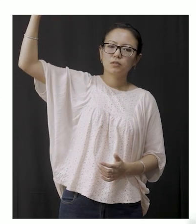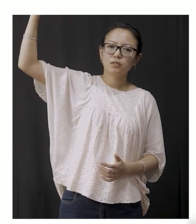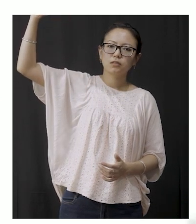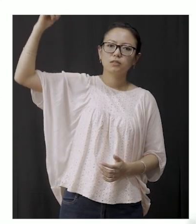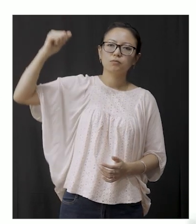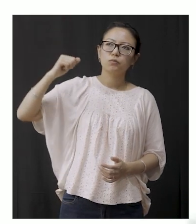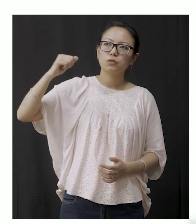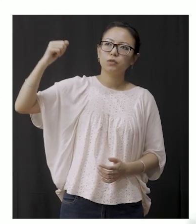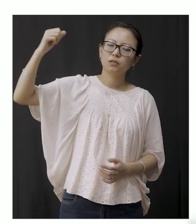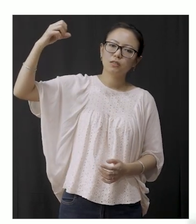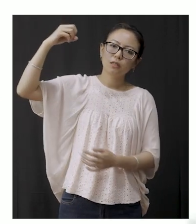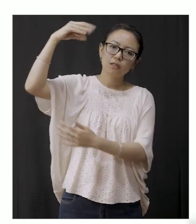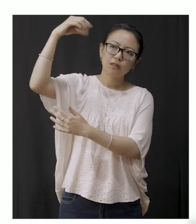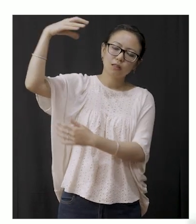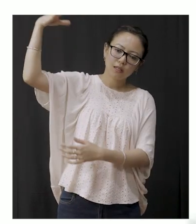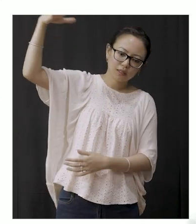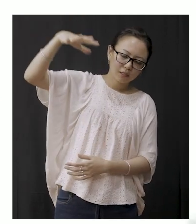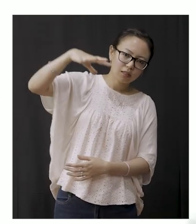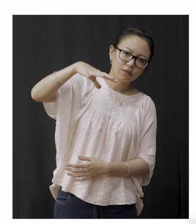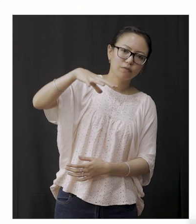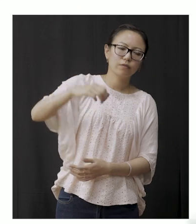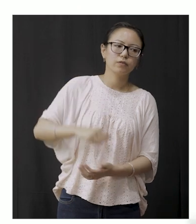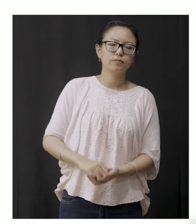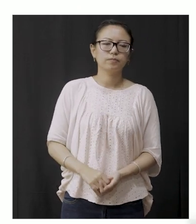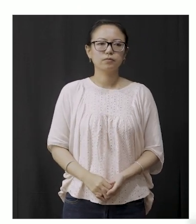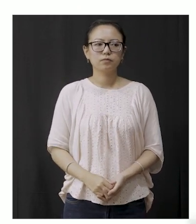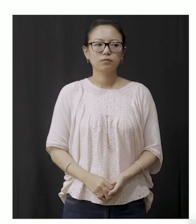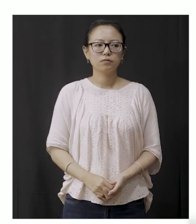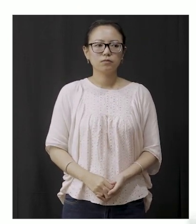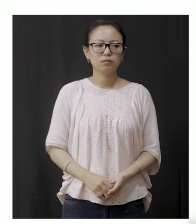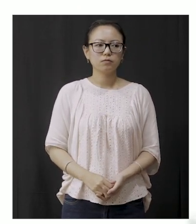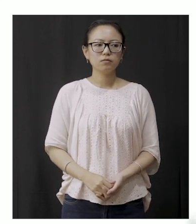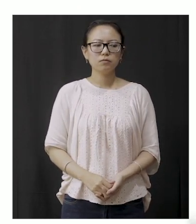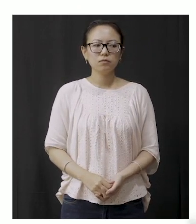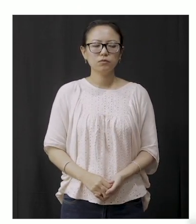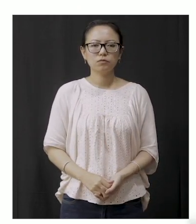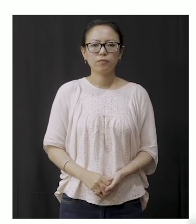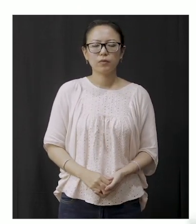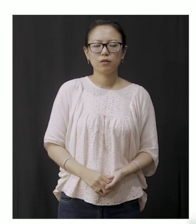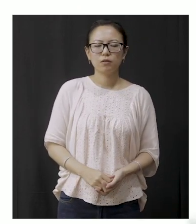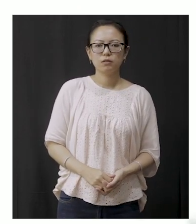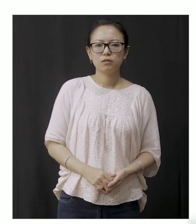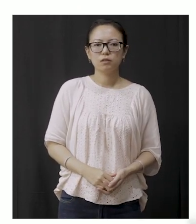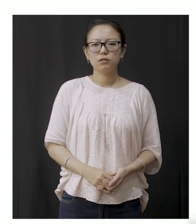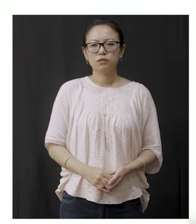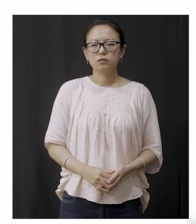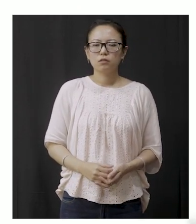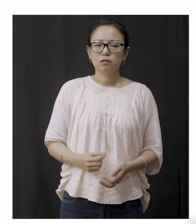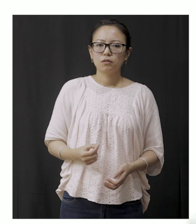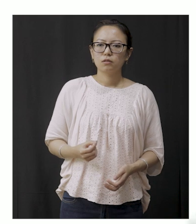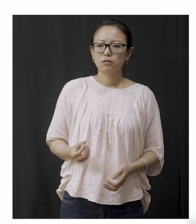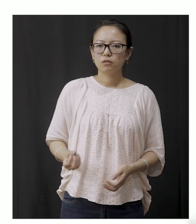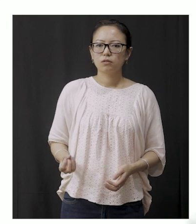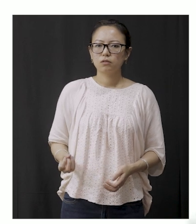S-H-I-N-E-S, shines. The moon shines down. That means the moon appears at night